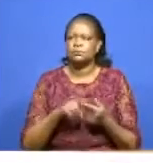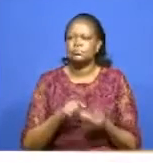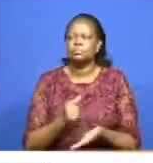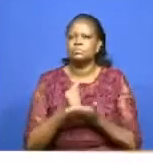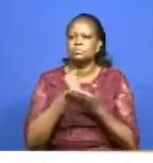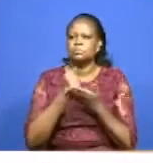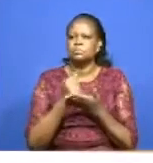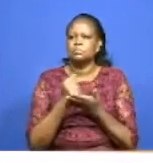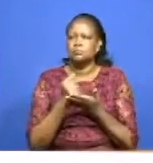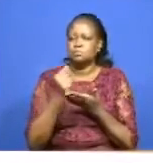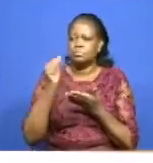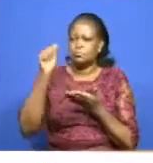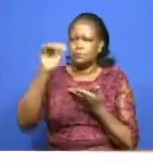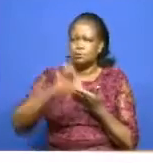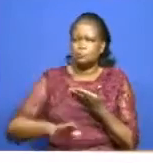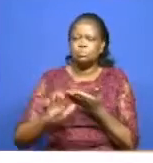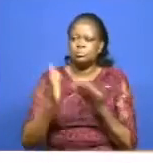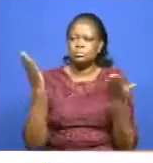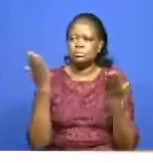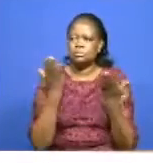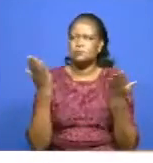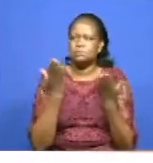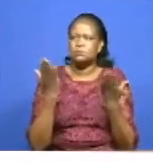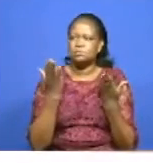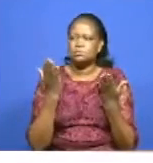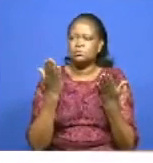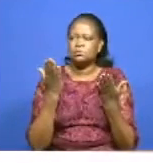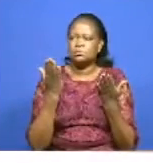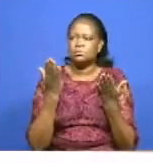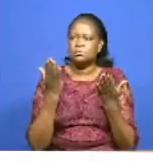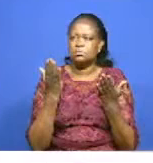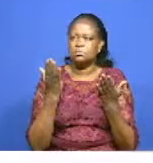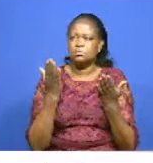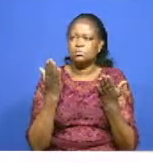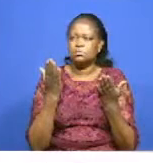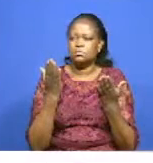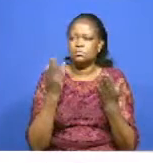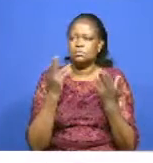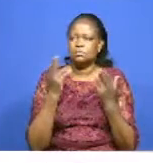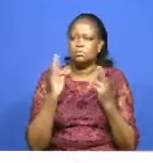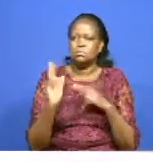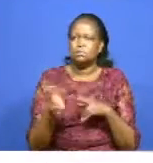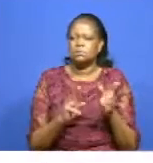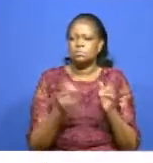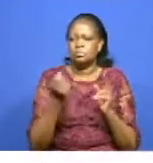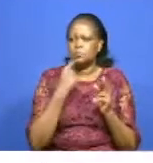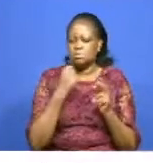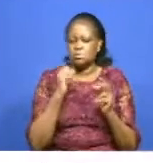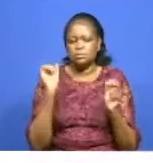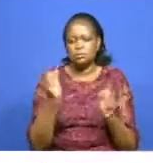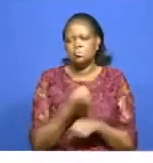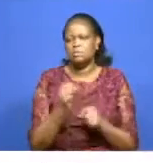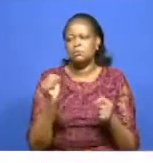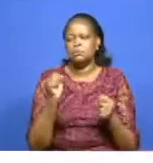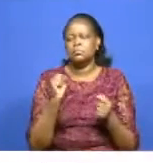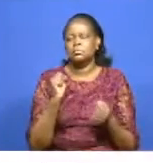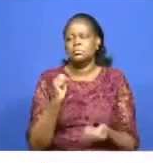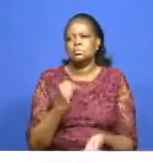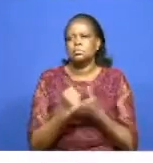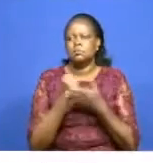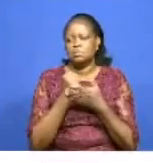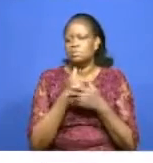assisting in areas where normal medication cannot be handled very